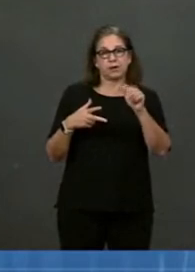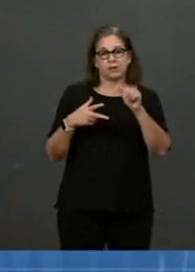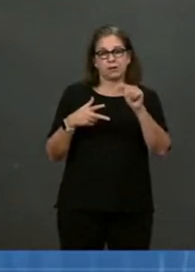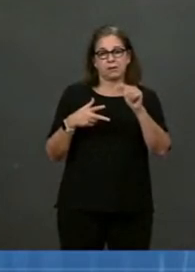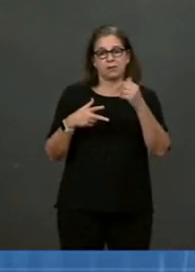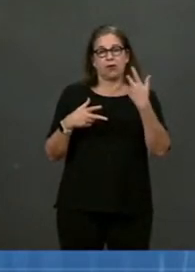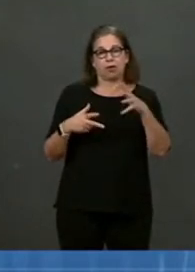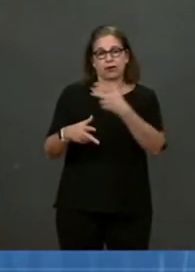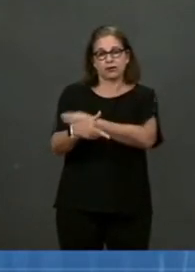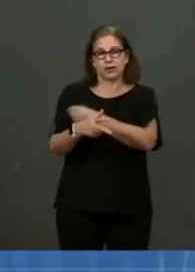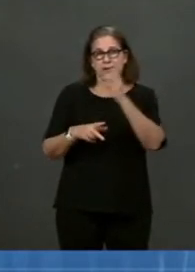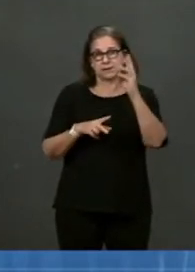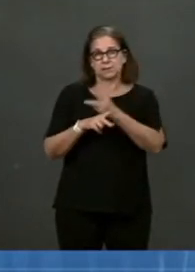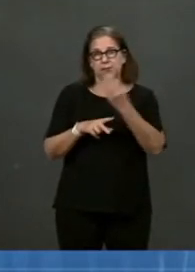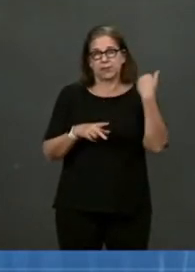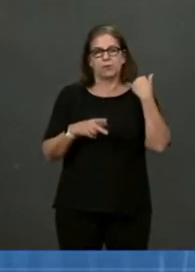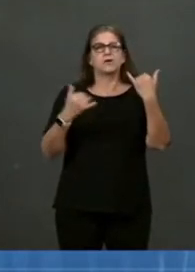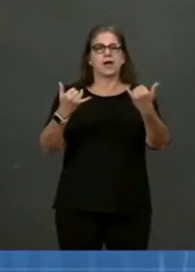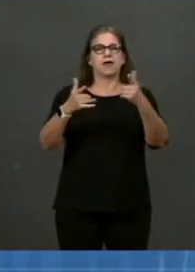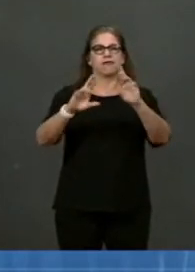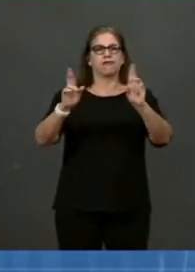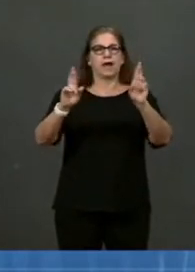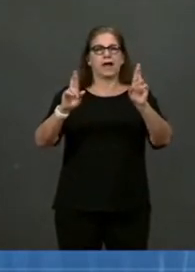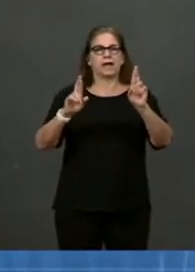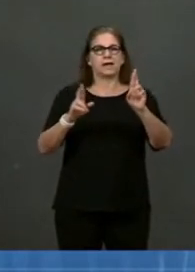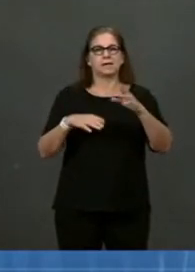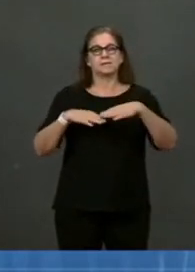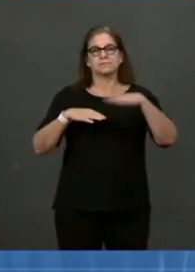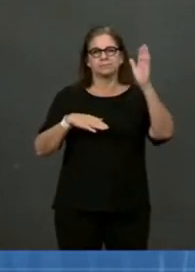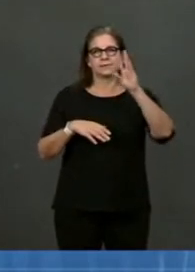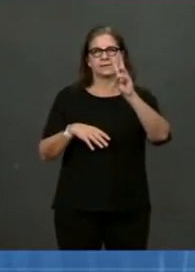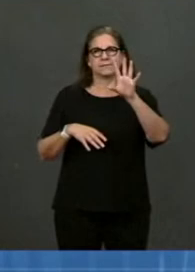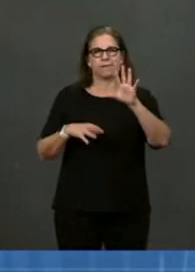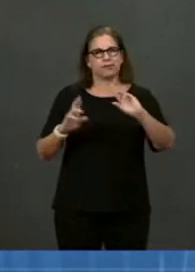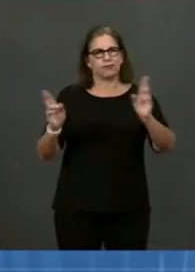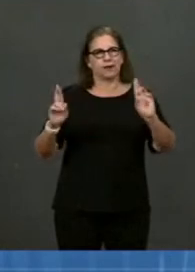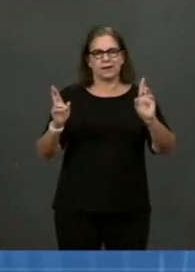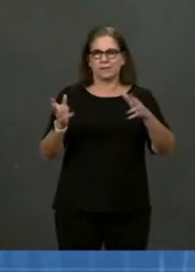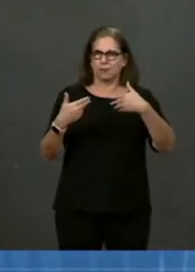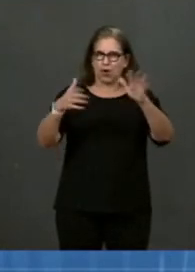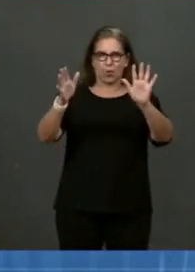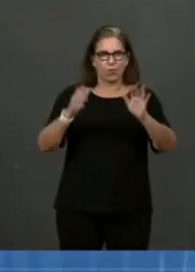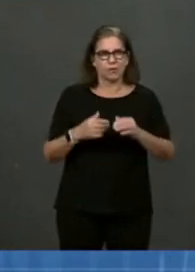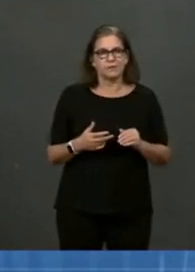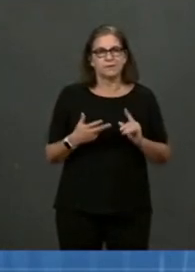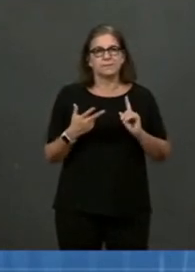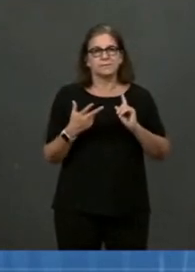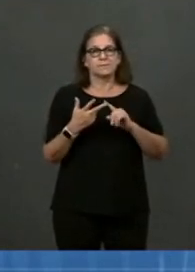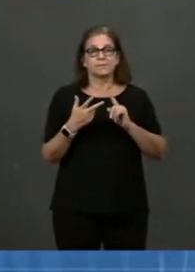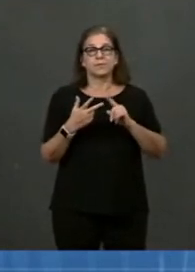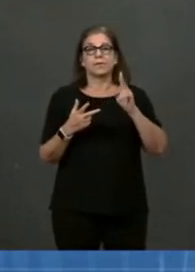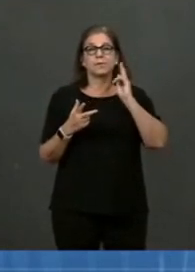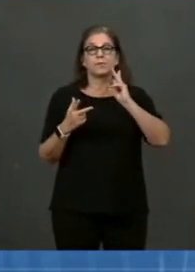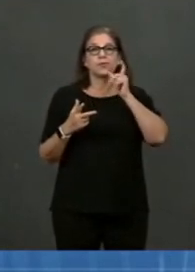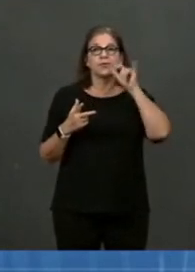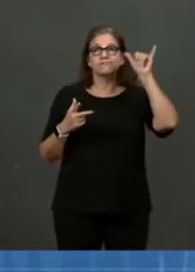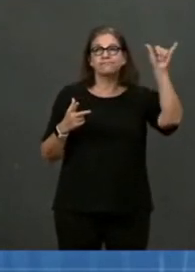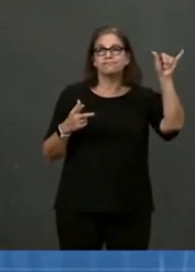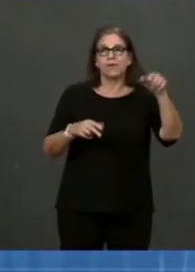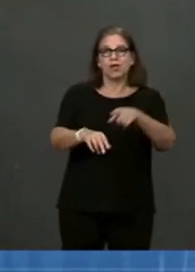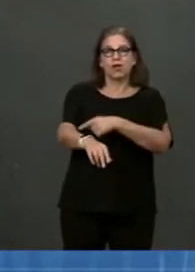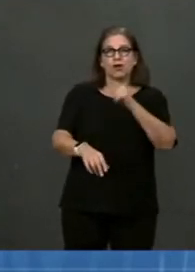65, and you're eligible if you live in a long-term care facility. and you're eligible if you're over the age of